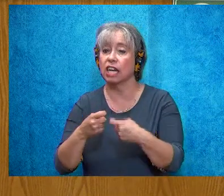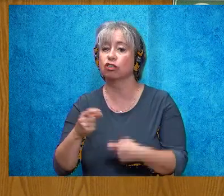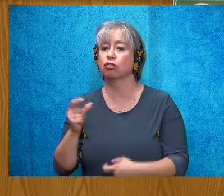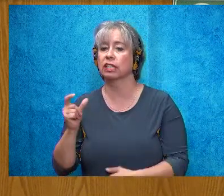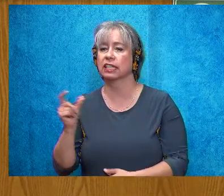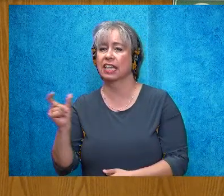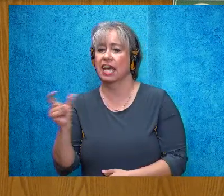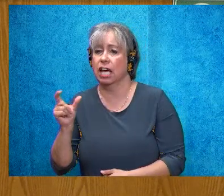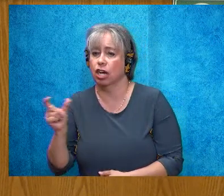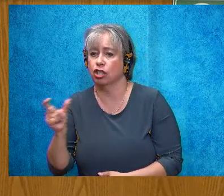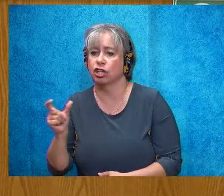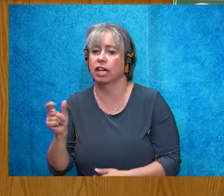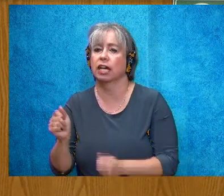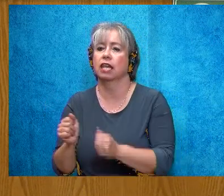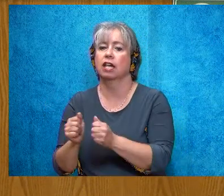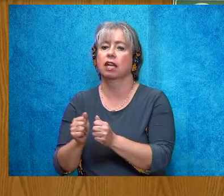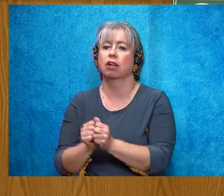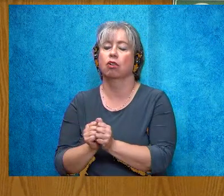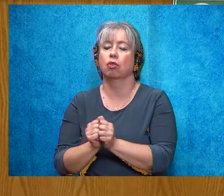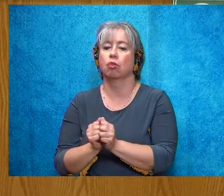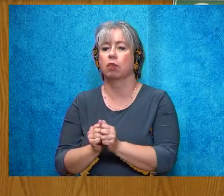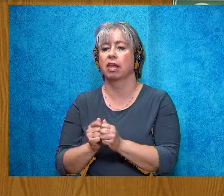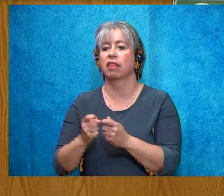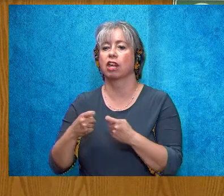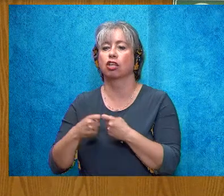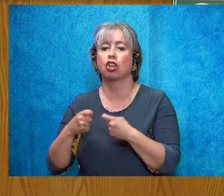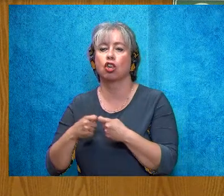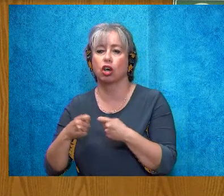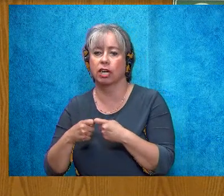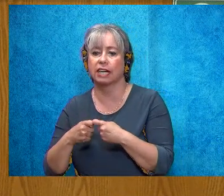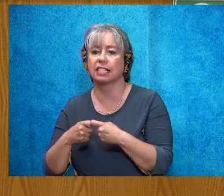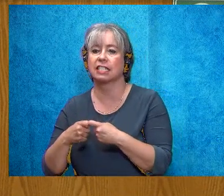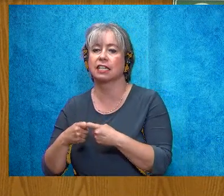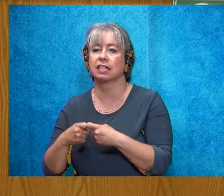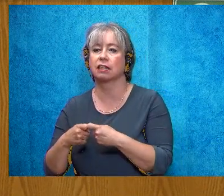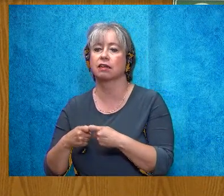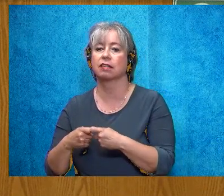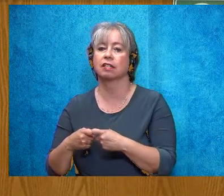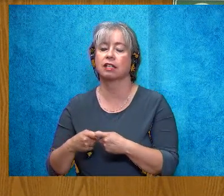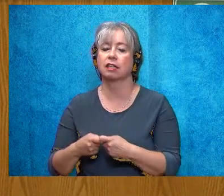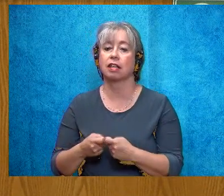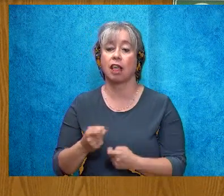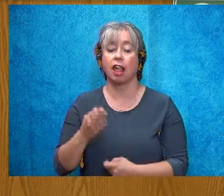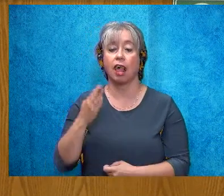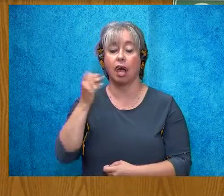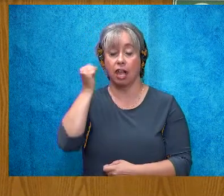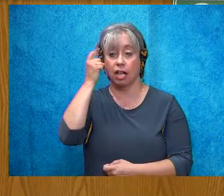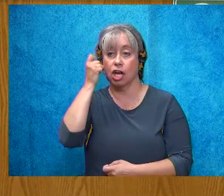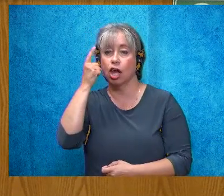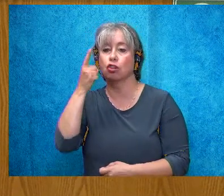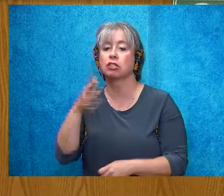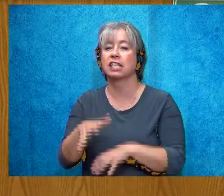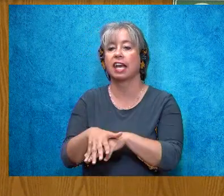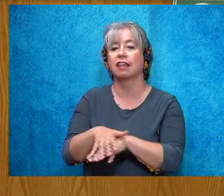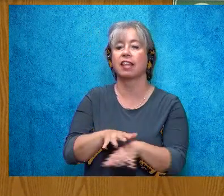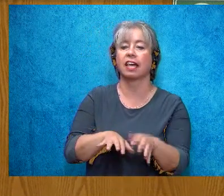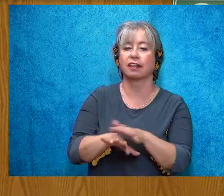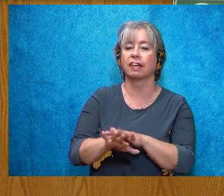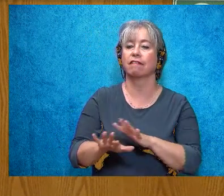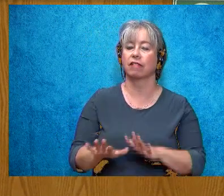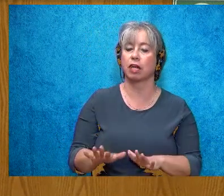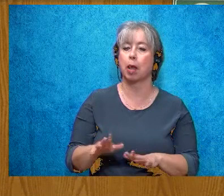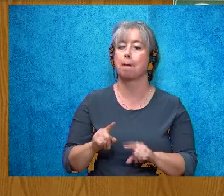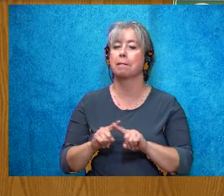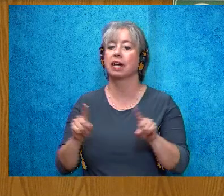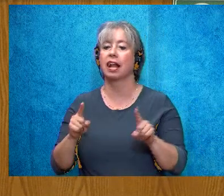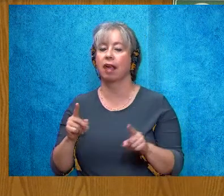a current. Now, bottom of my list, I appreciate the conveniences of electricity. I just have been shocked too many